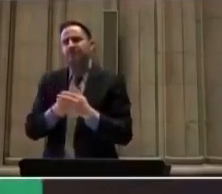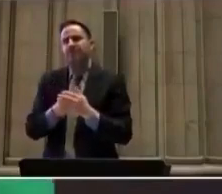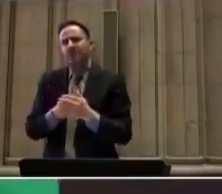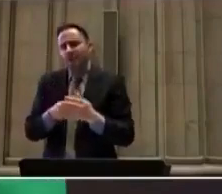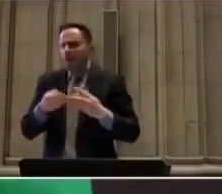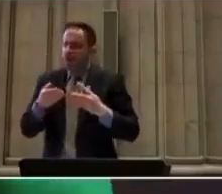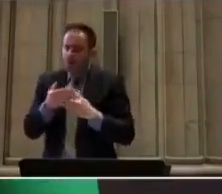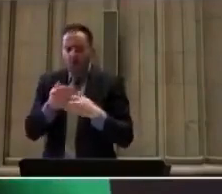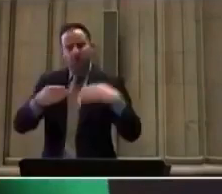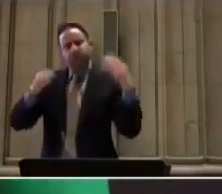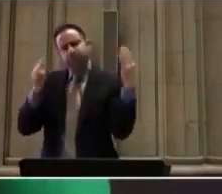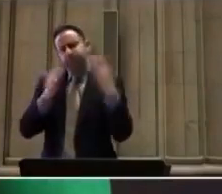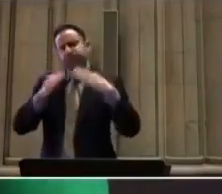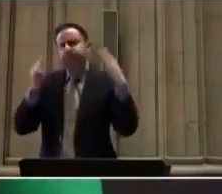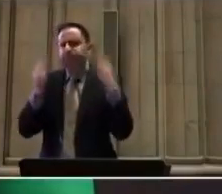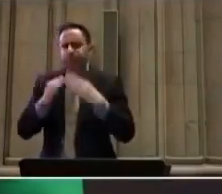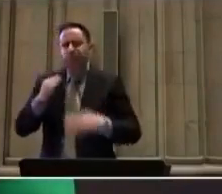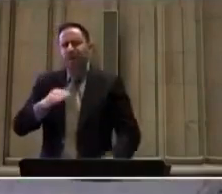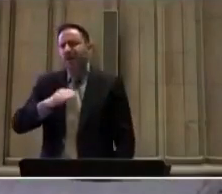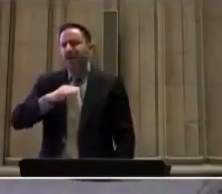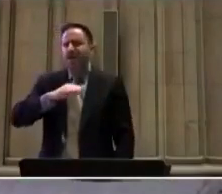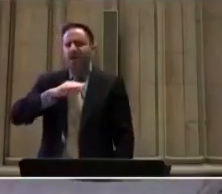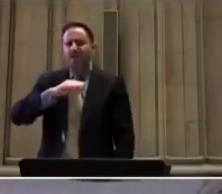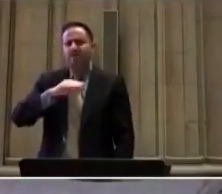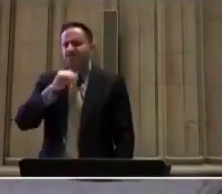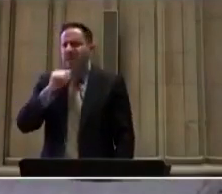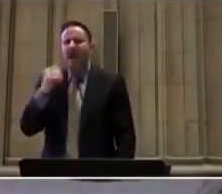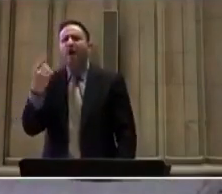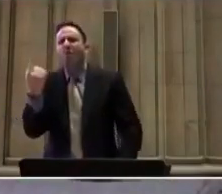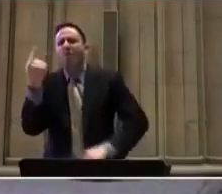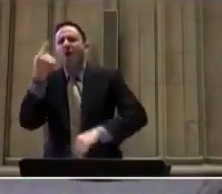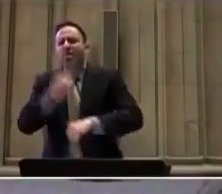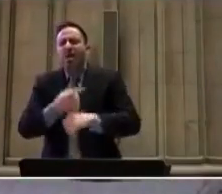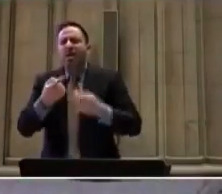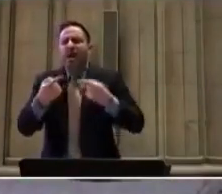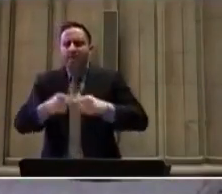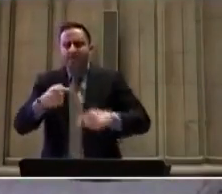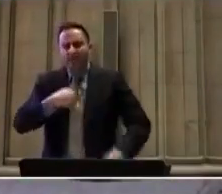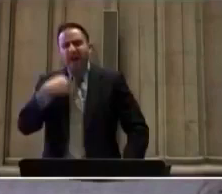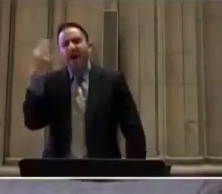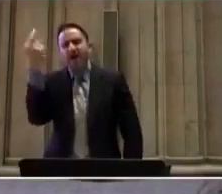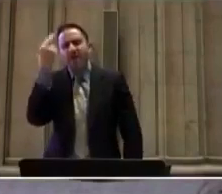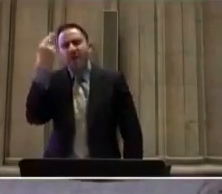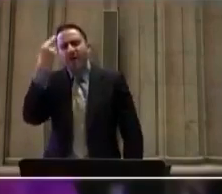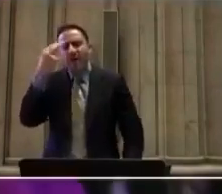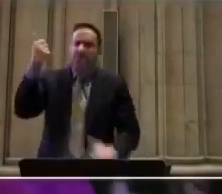tribulations. Never let a day go by and I realize